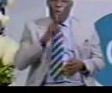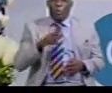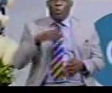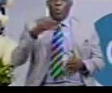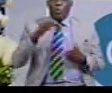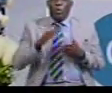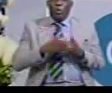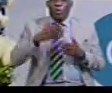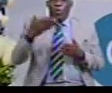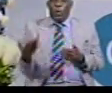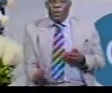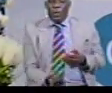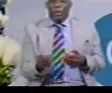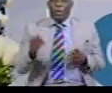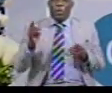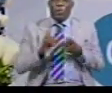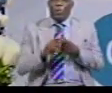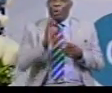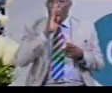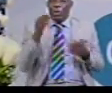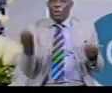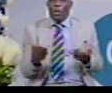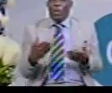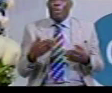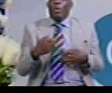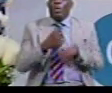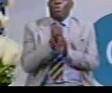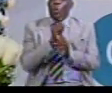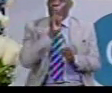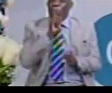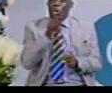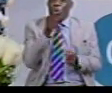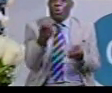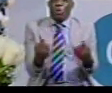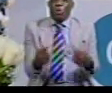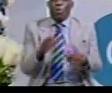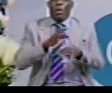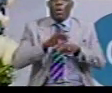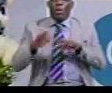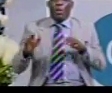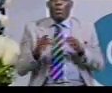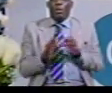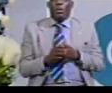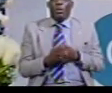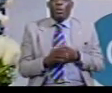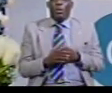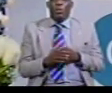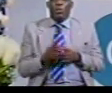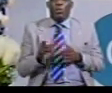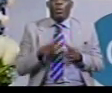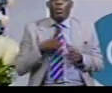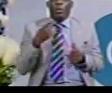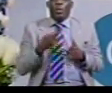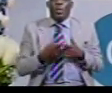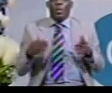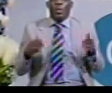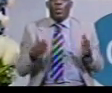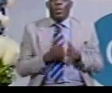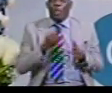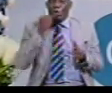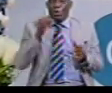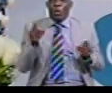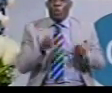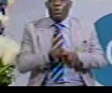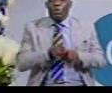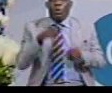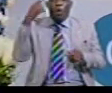êtes invité à être ici. And make sure you come on time. Et assurez-vous que vous soyez then là à temps. It is also for professionals. C'est aussi pour